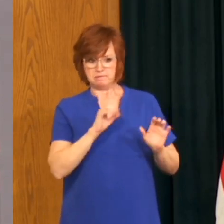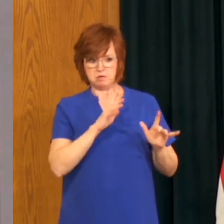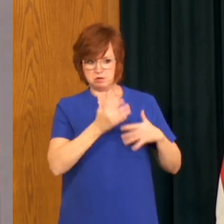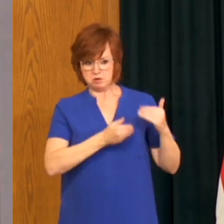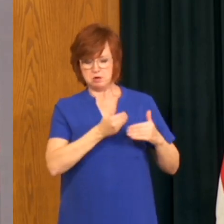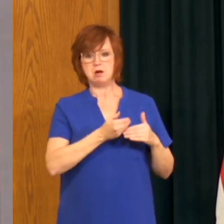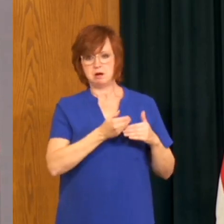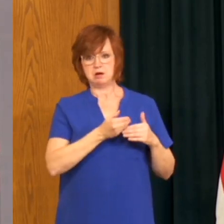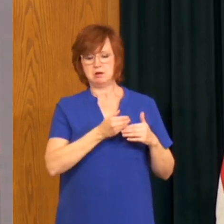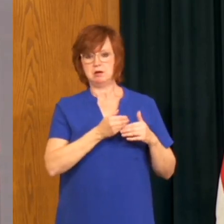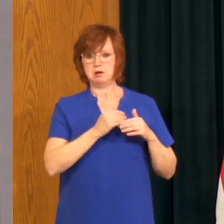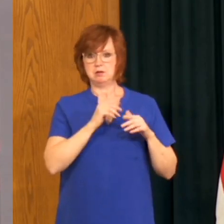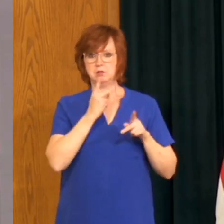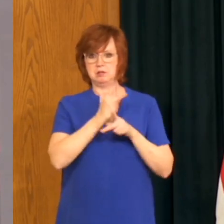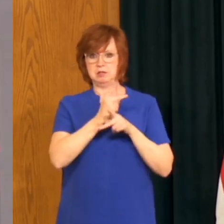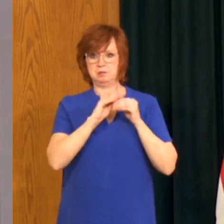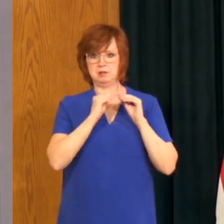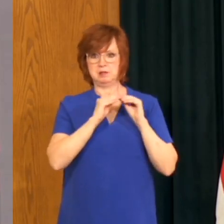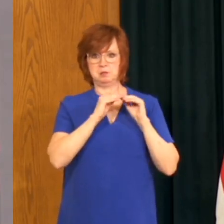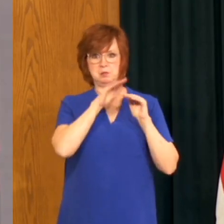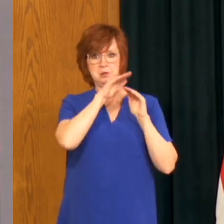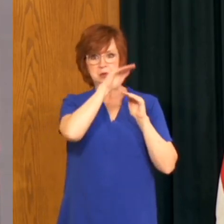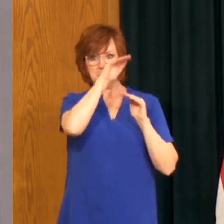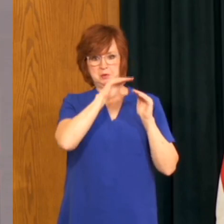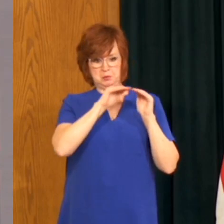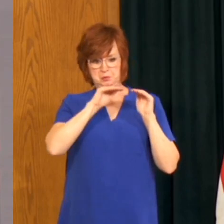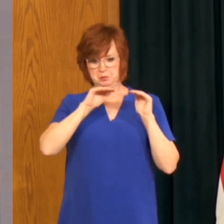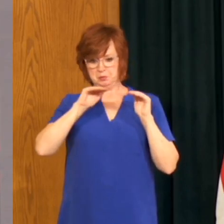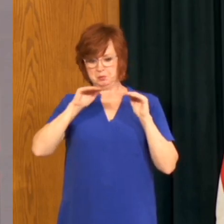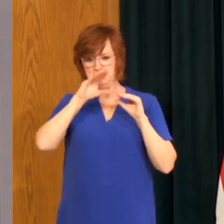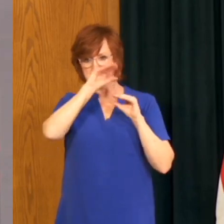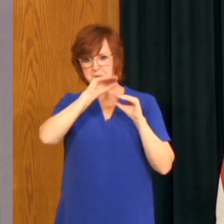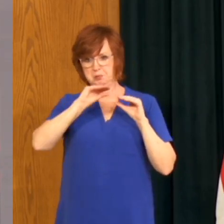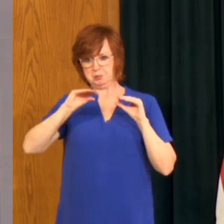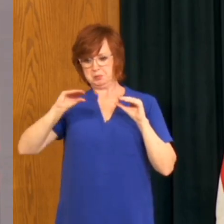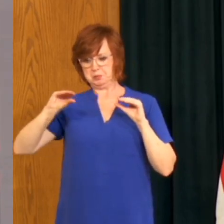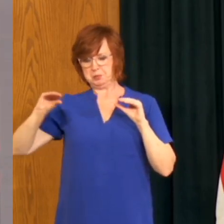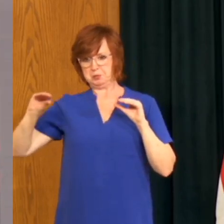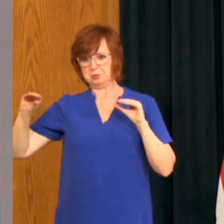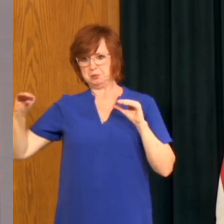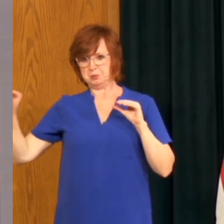paramount as we go forward over the summer. So with that, I'll just maybe